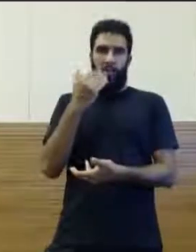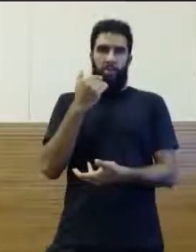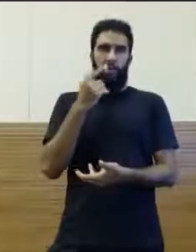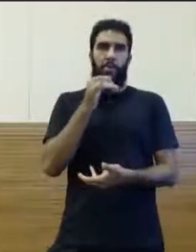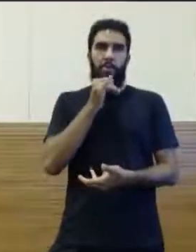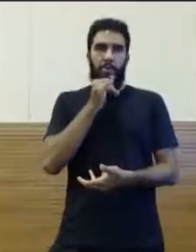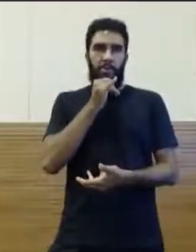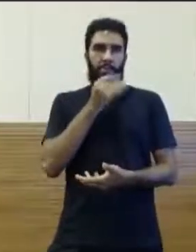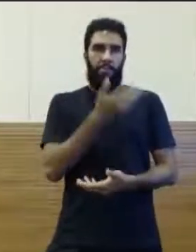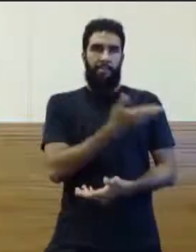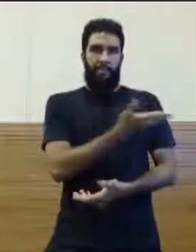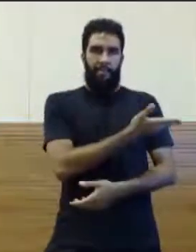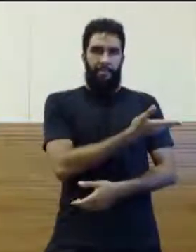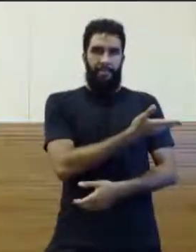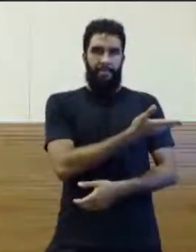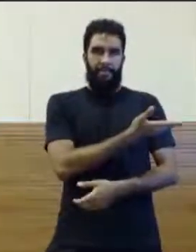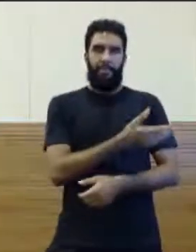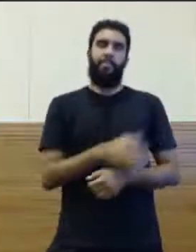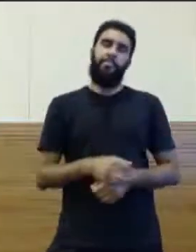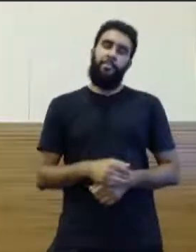Day of Nutrition.